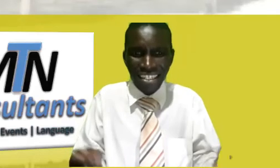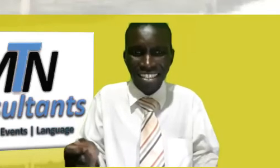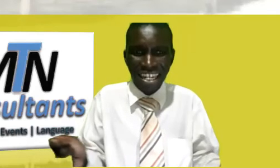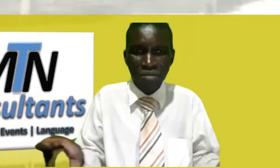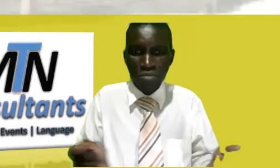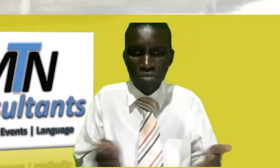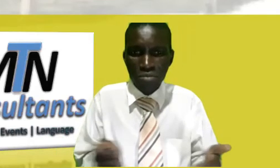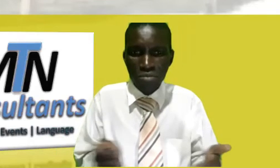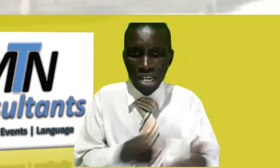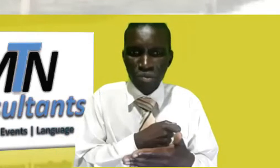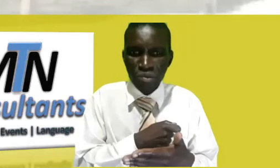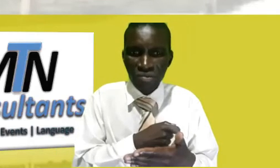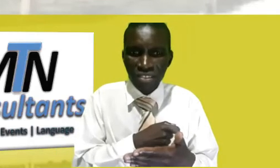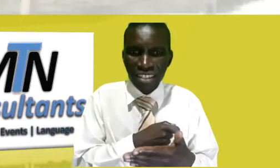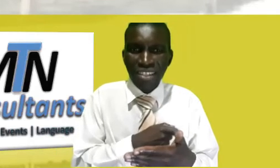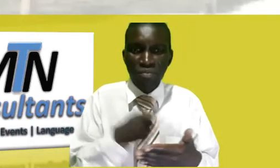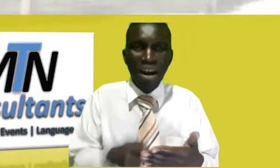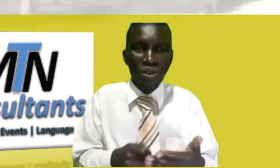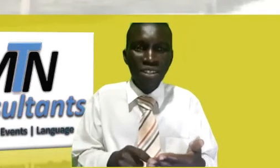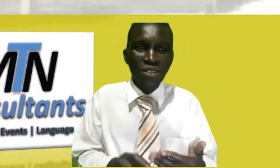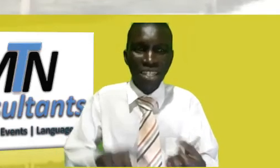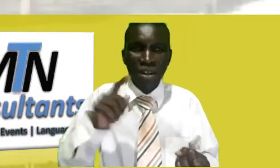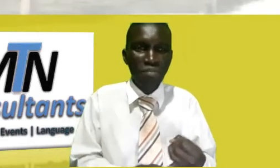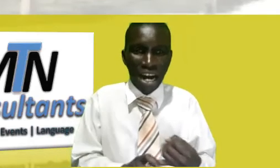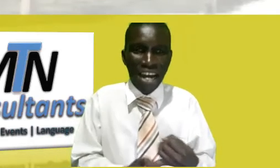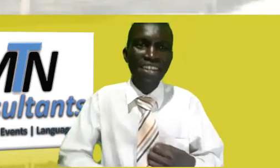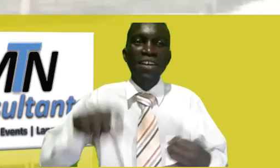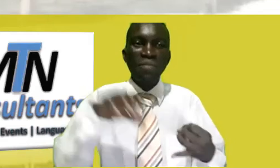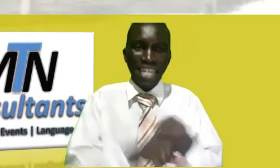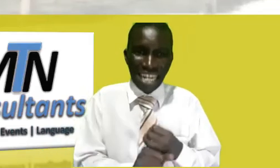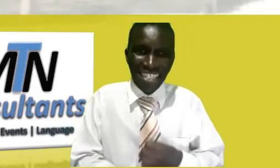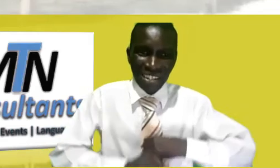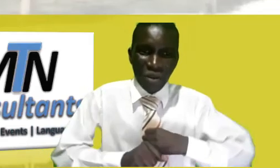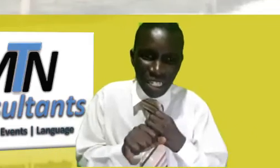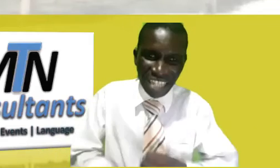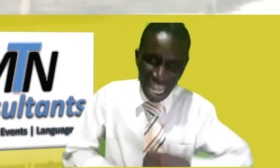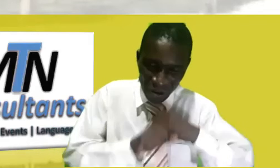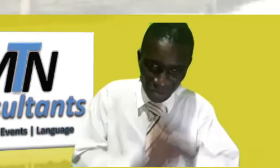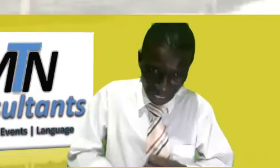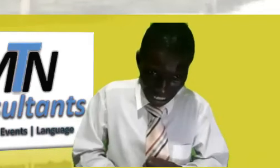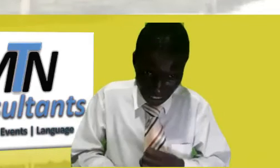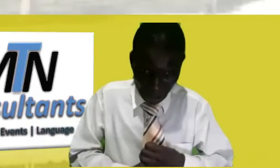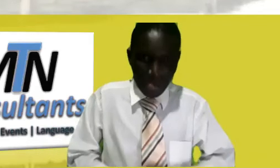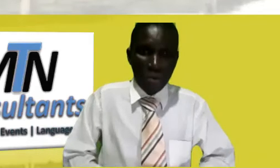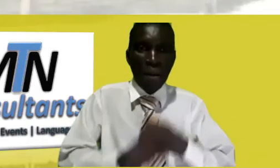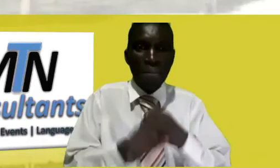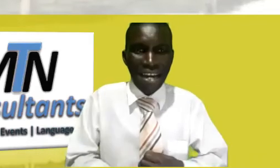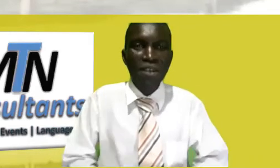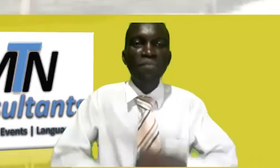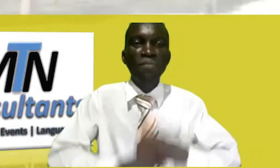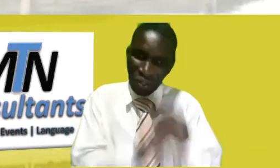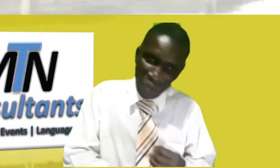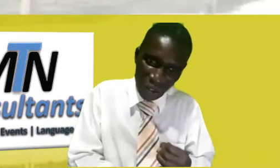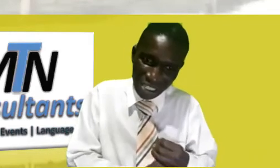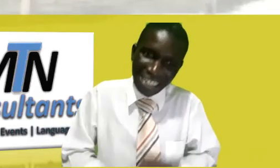They just scan. Whip. The barcode will say you are buying bread. Which type of bread? We are